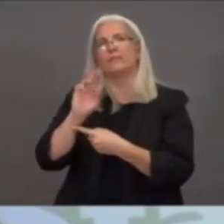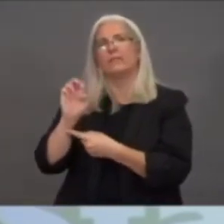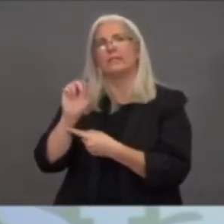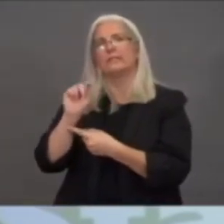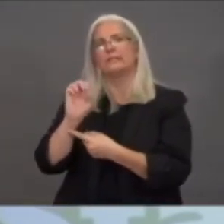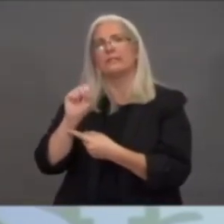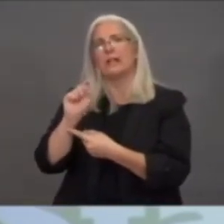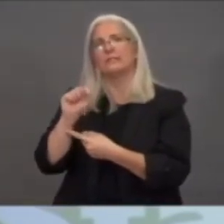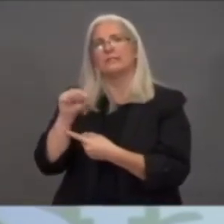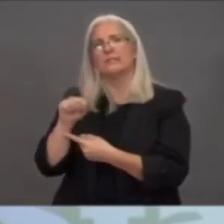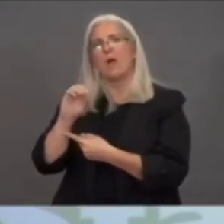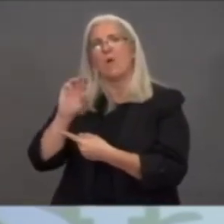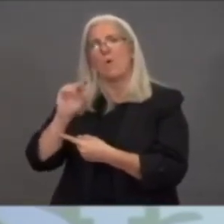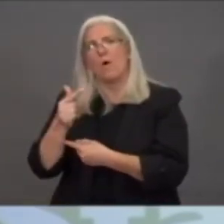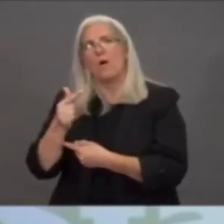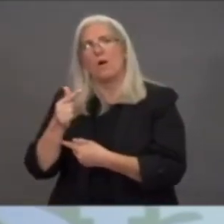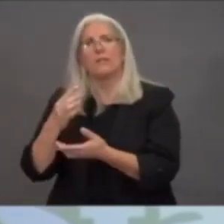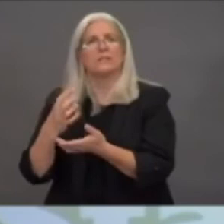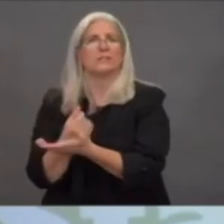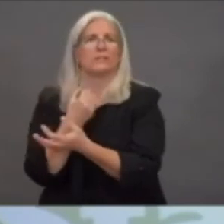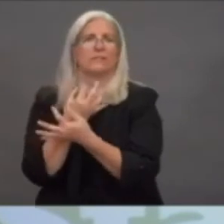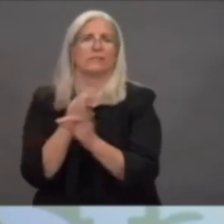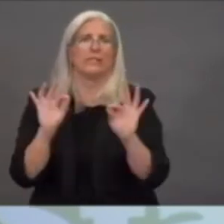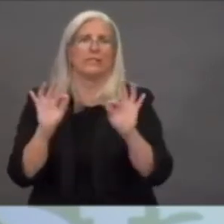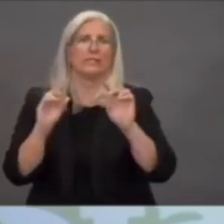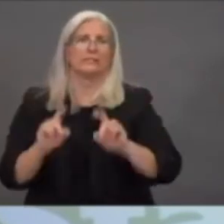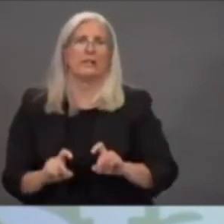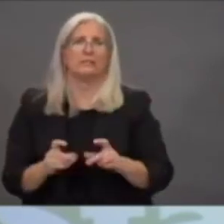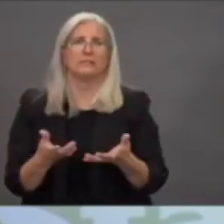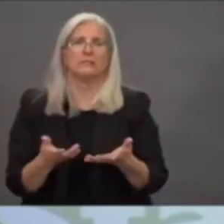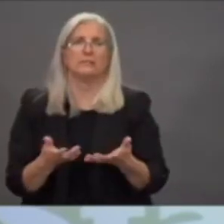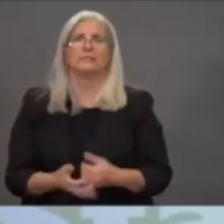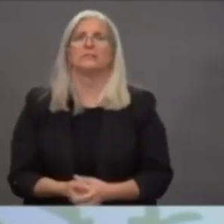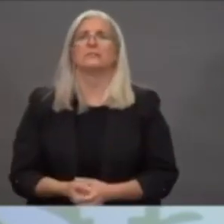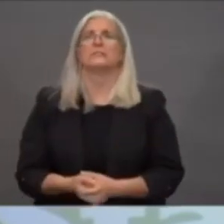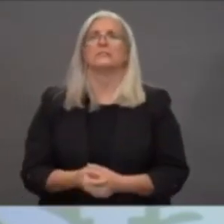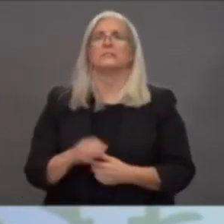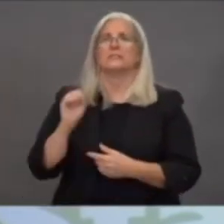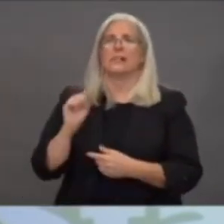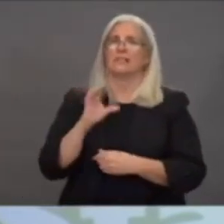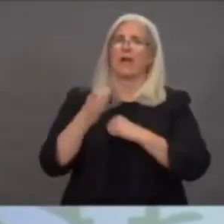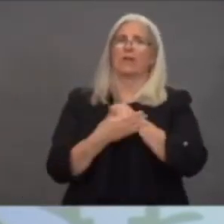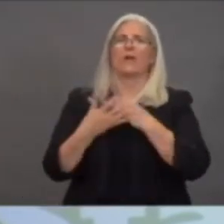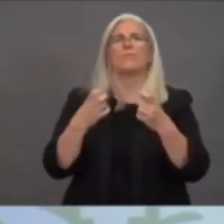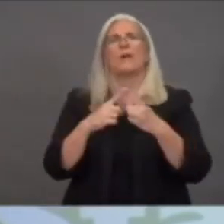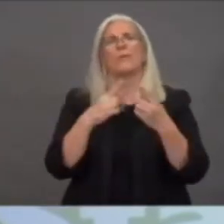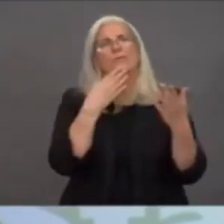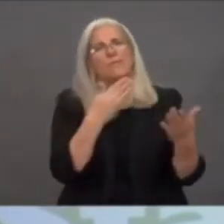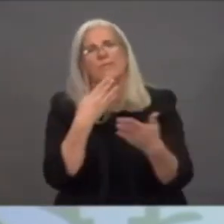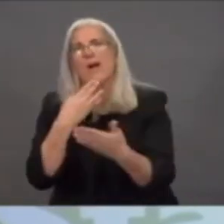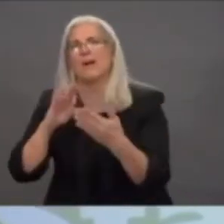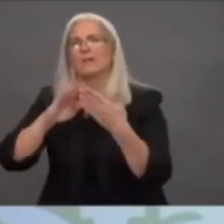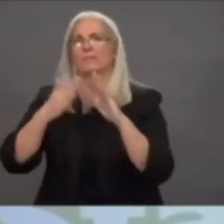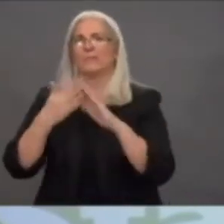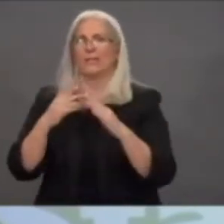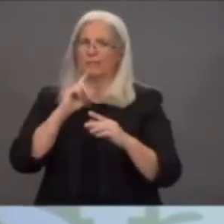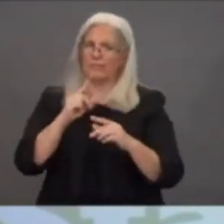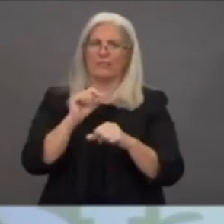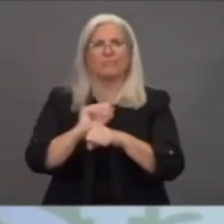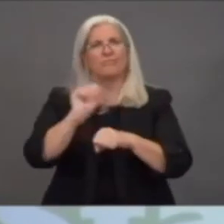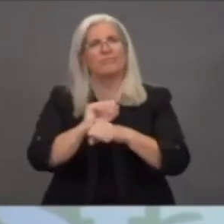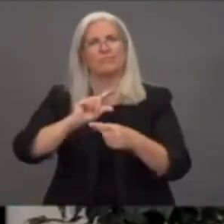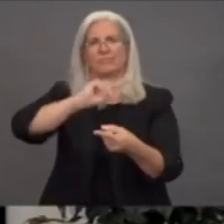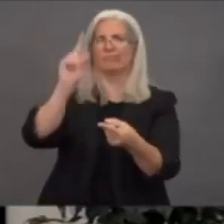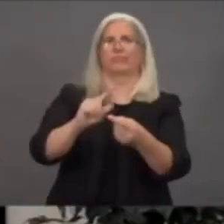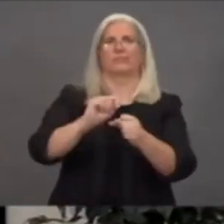secfreetest.org. And on behalf of Santa Clara County, we want to thank you for your continued efforts in minimizing the spread of COVID-19. And